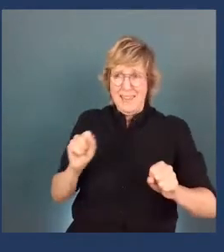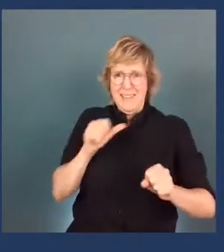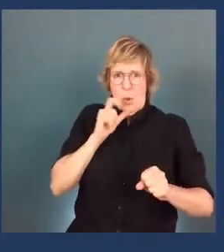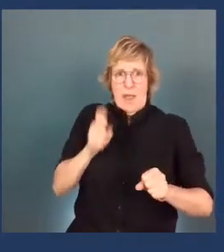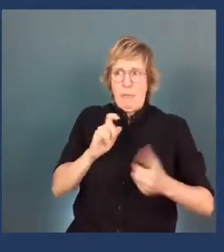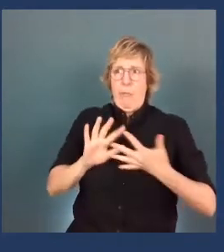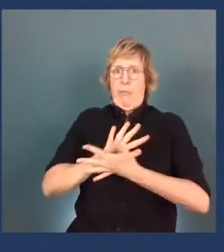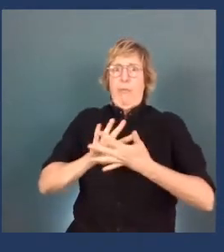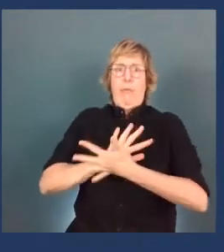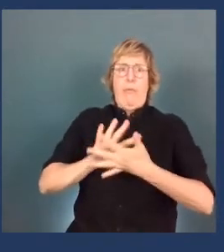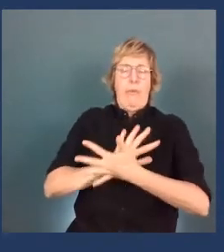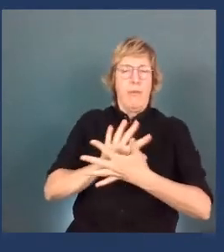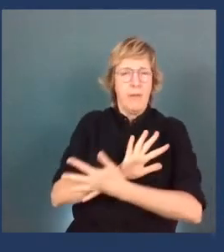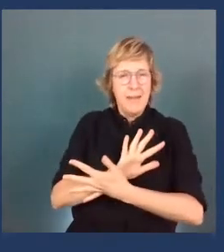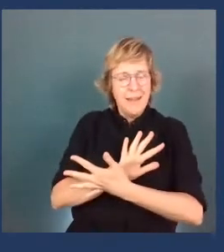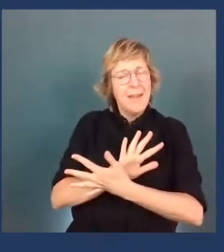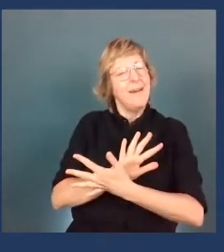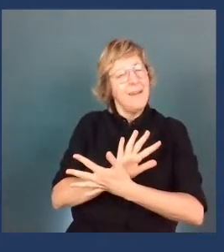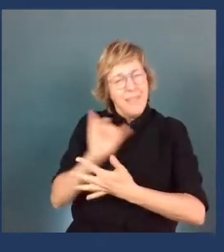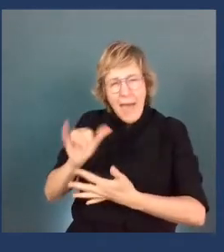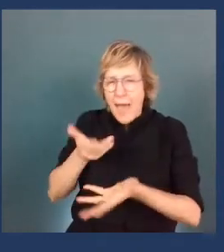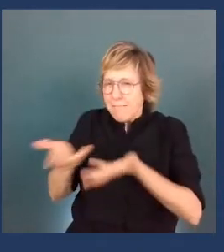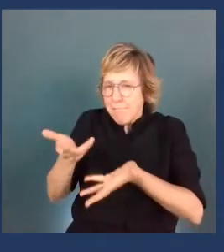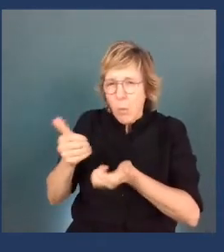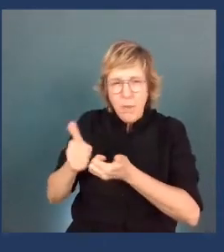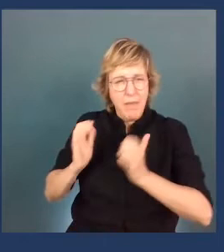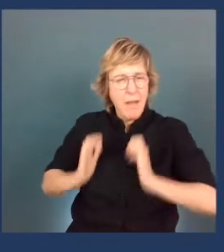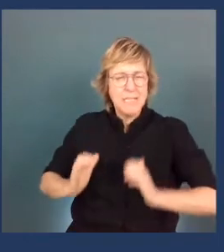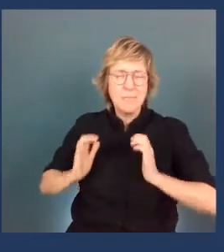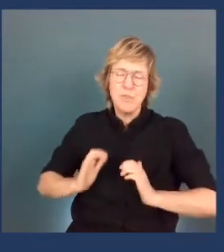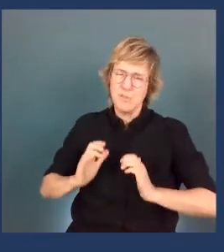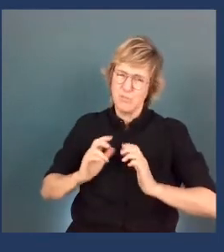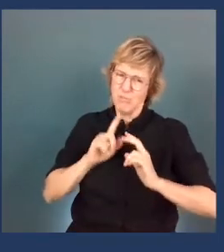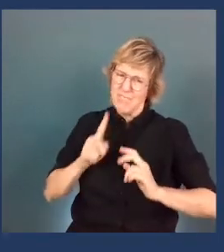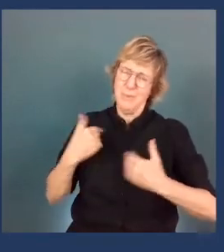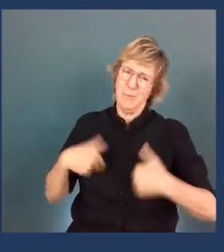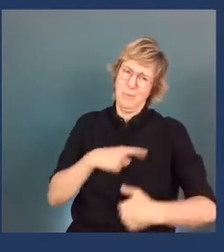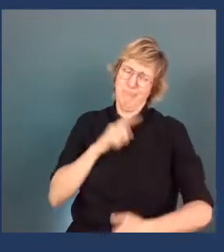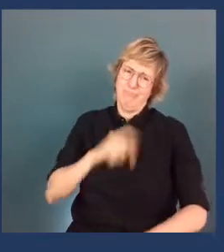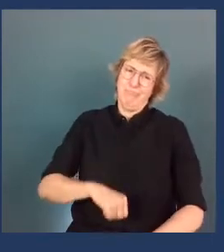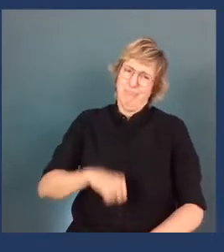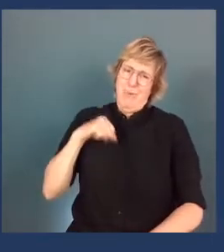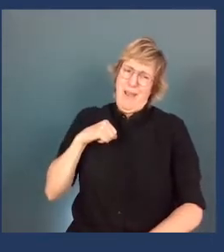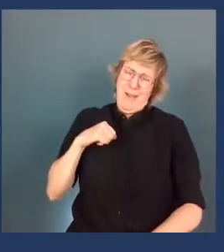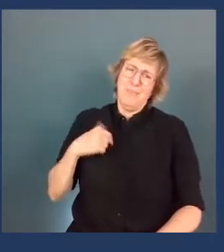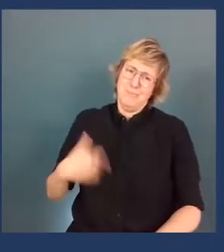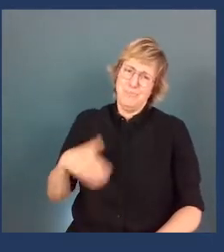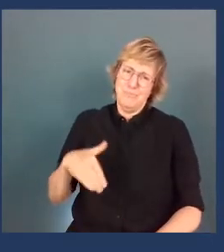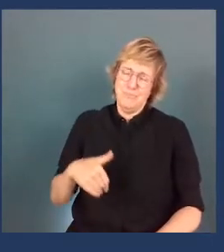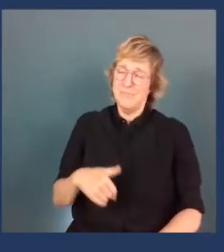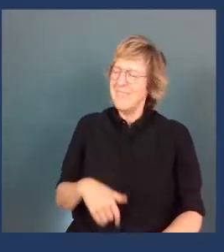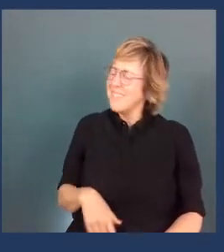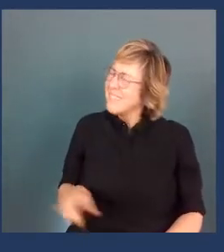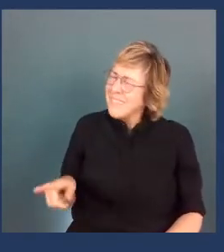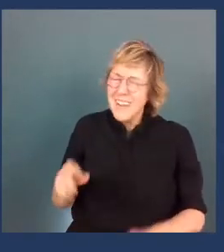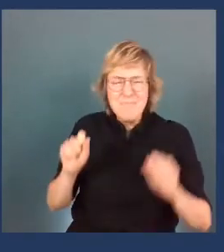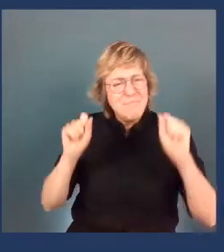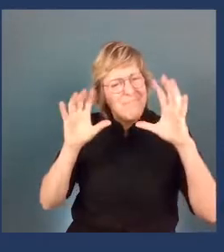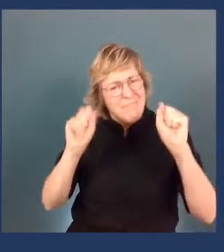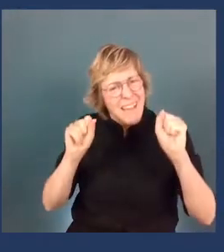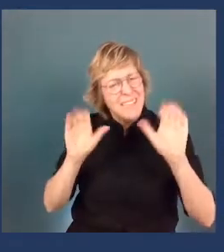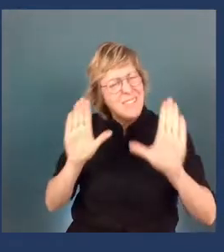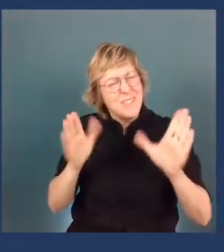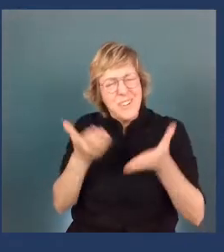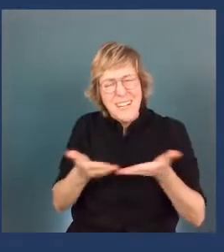know, work that we do with our customers like that is just an enormous source of pride for us. Wow, it's amazing stuff. Great